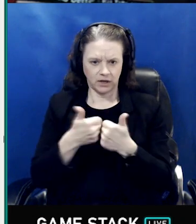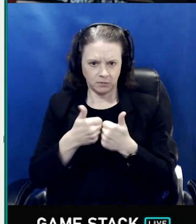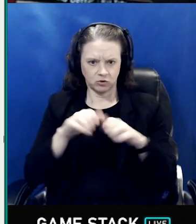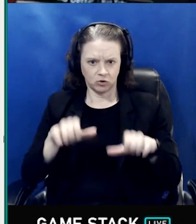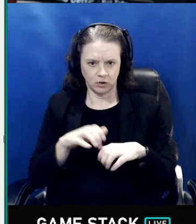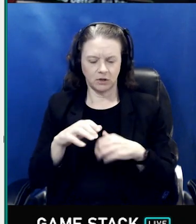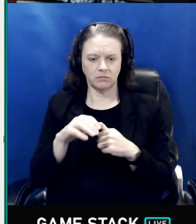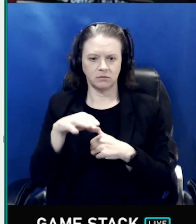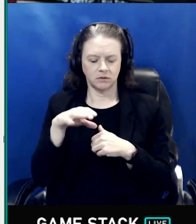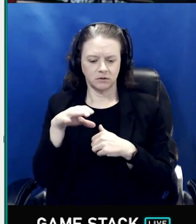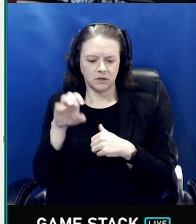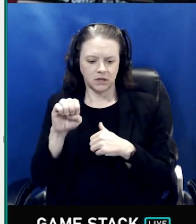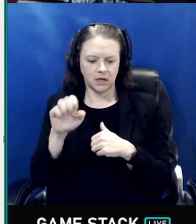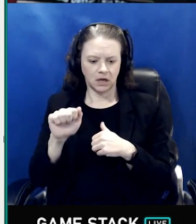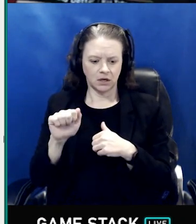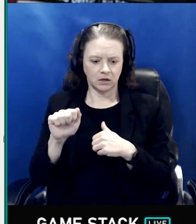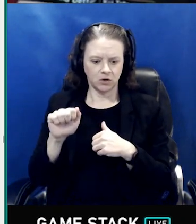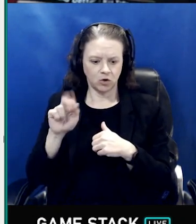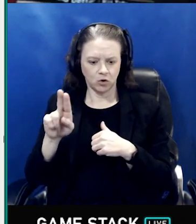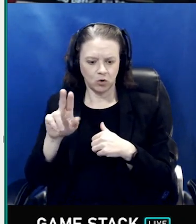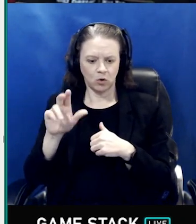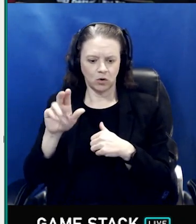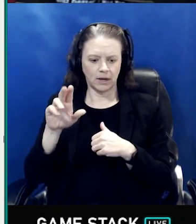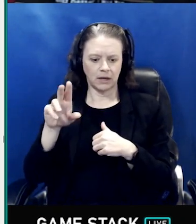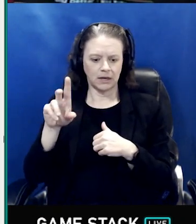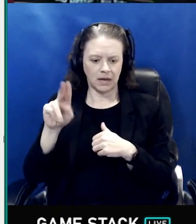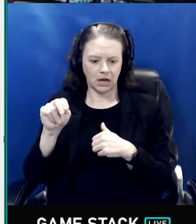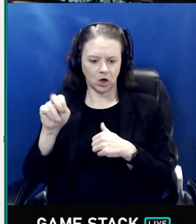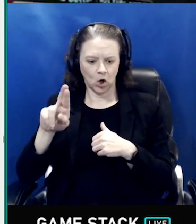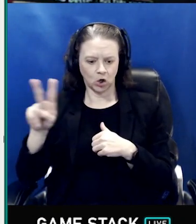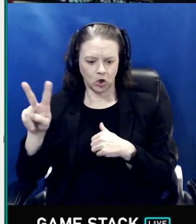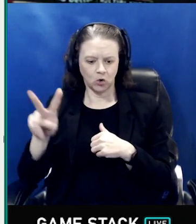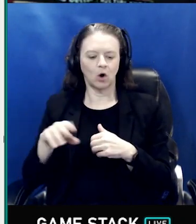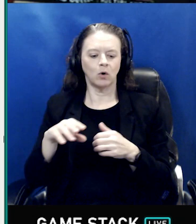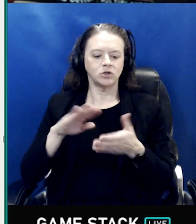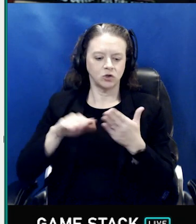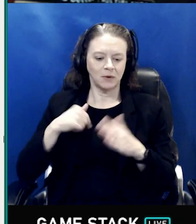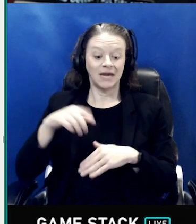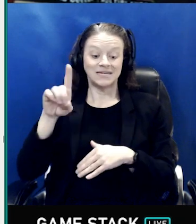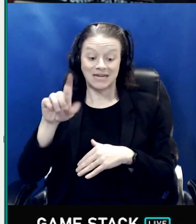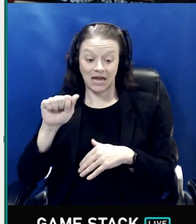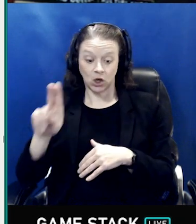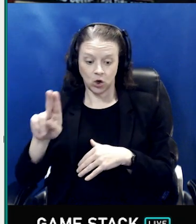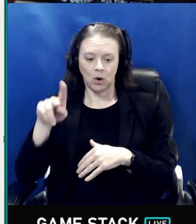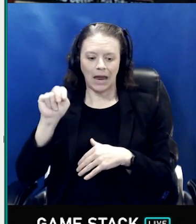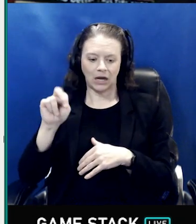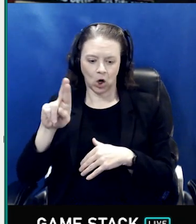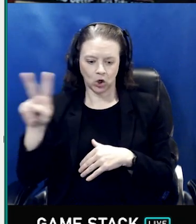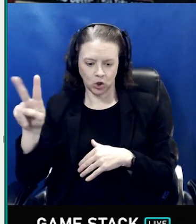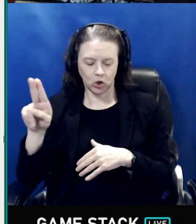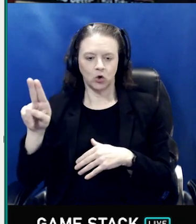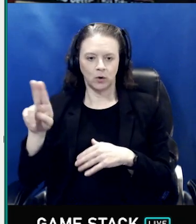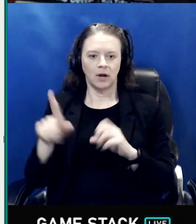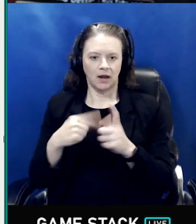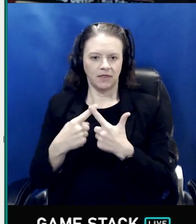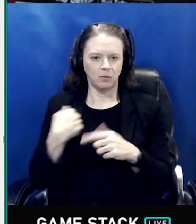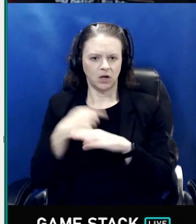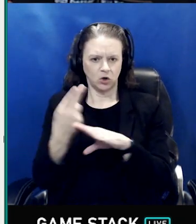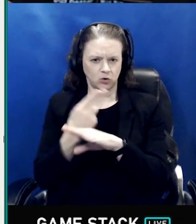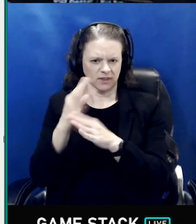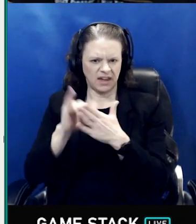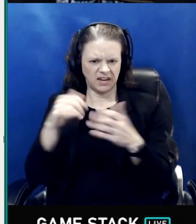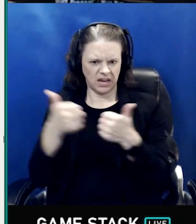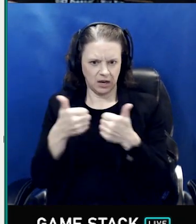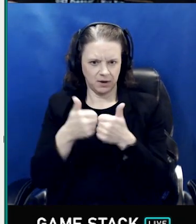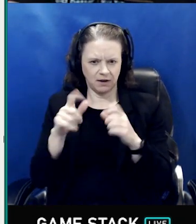and other things are very well-known KPIs in gaming. We can calculate this using the logs in game.